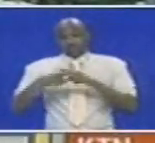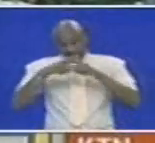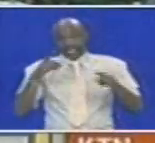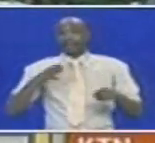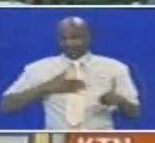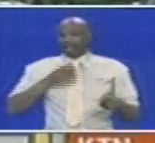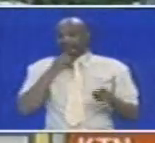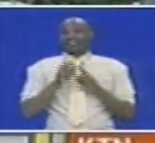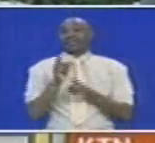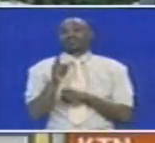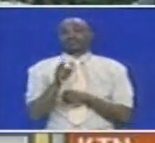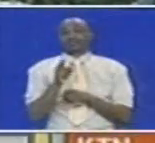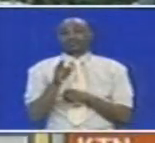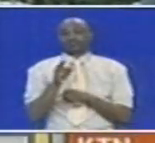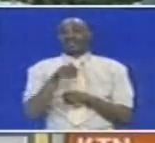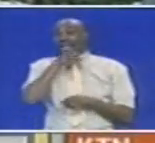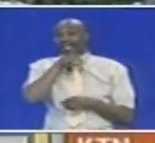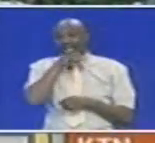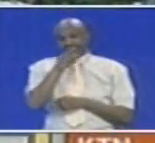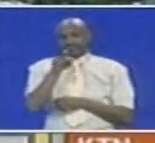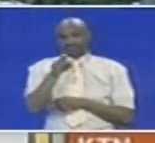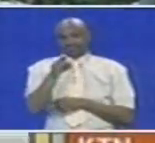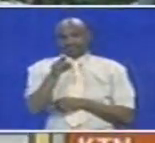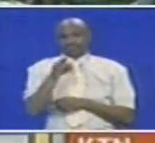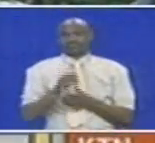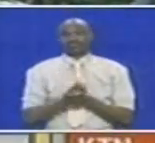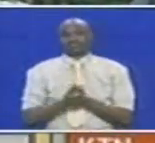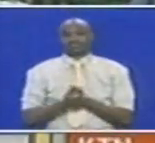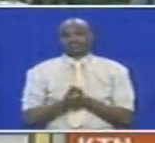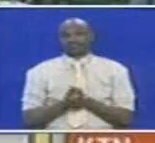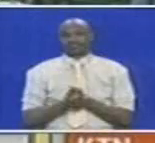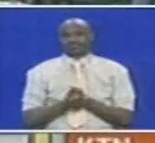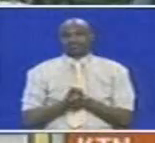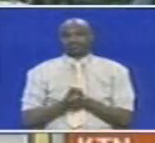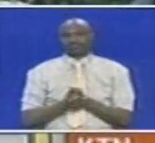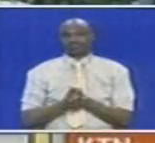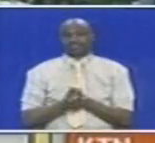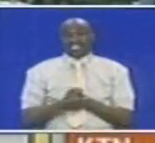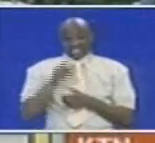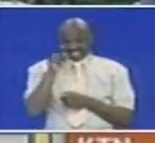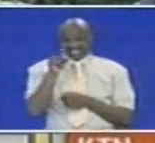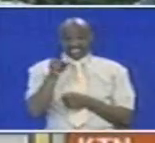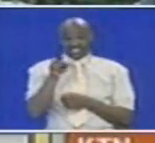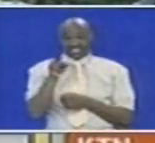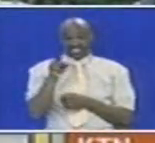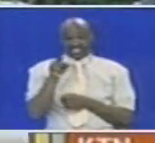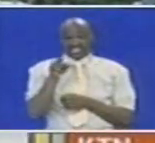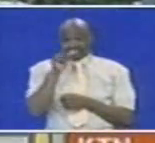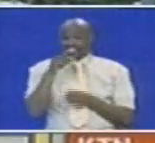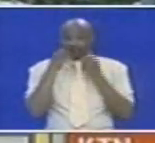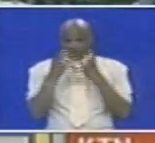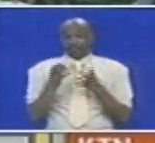assassinate Raila Amolo Odinga. This is